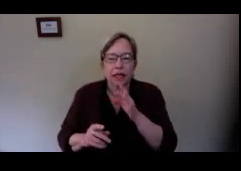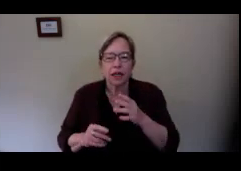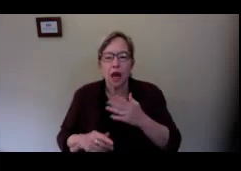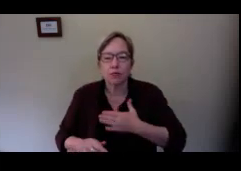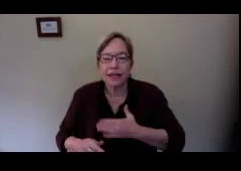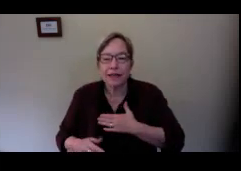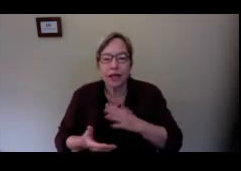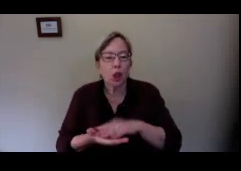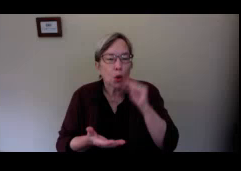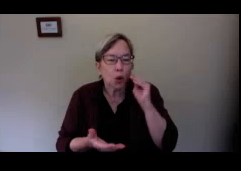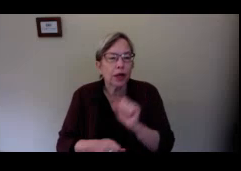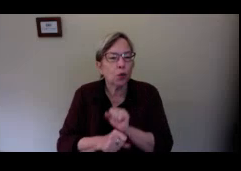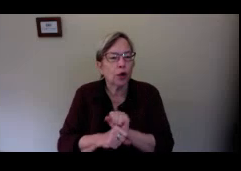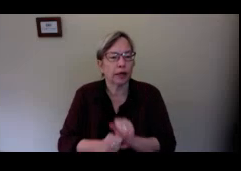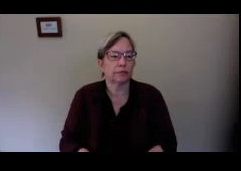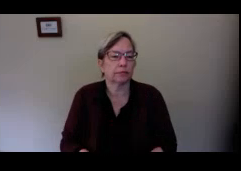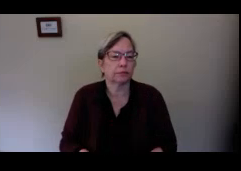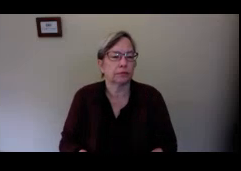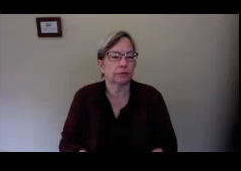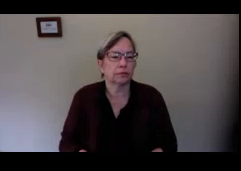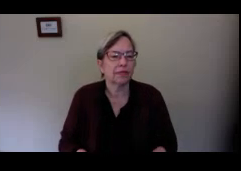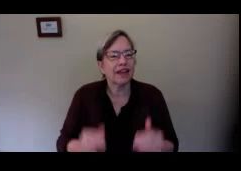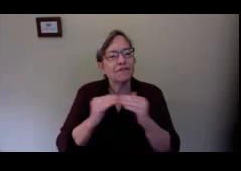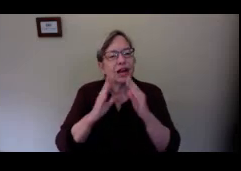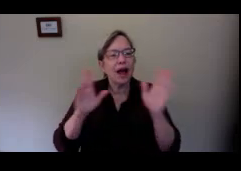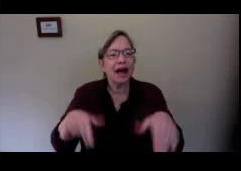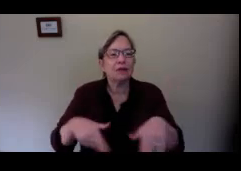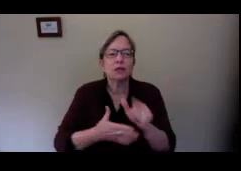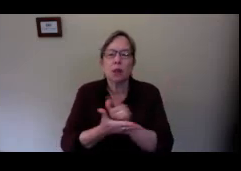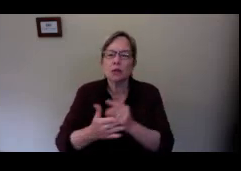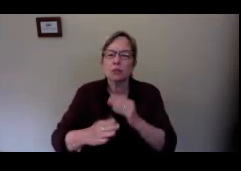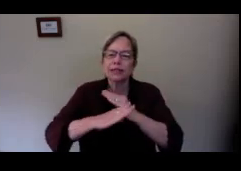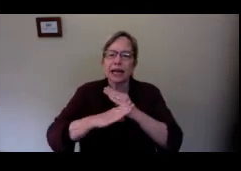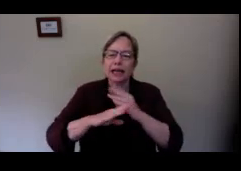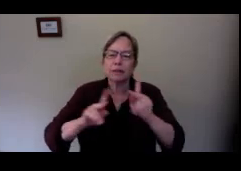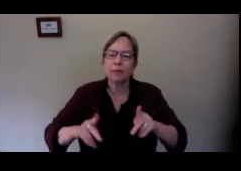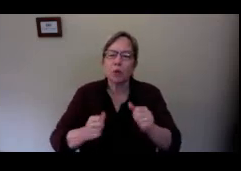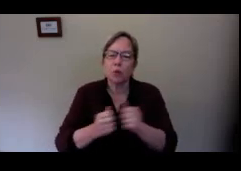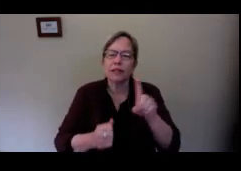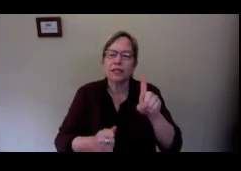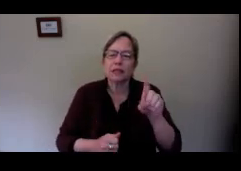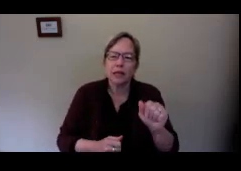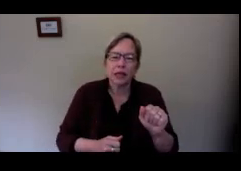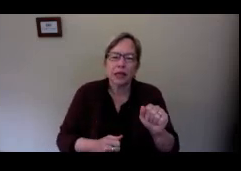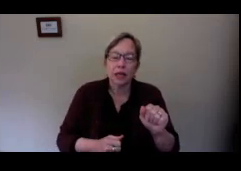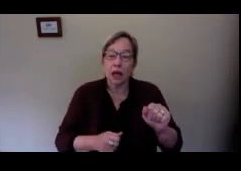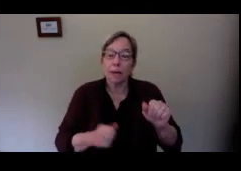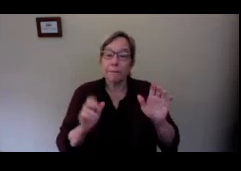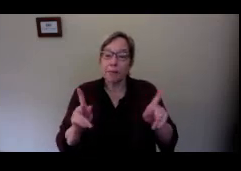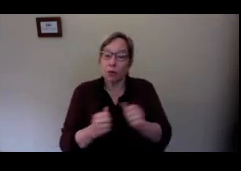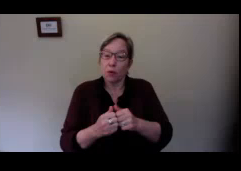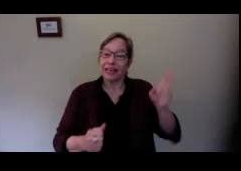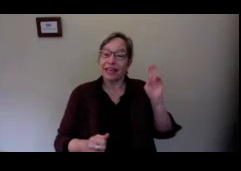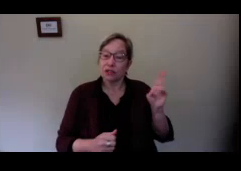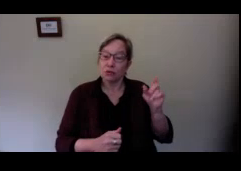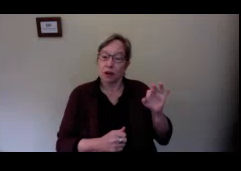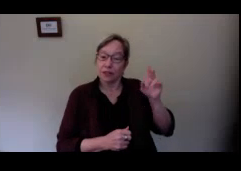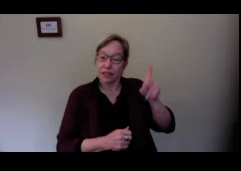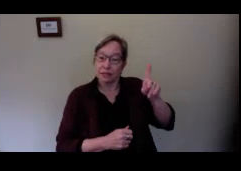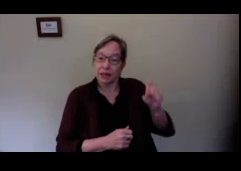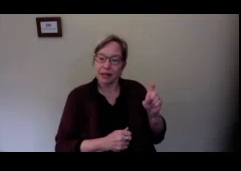working. Fair housing laws protect those who have a disability, who have a history of a disability, or who